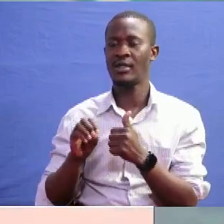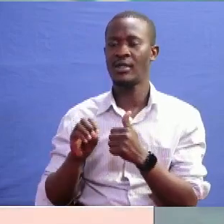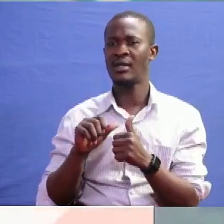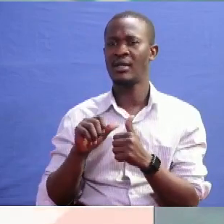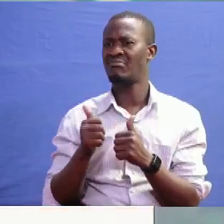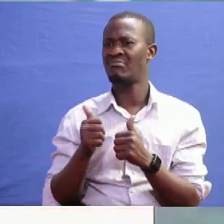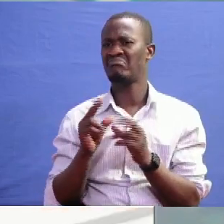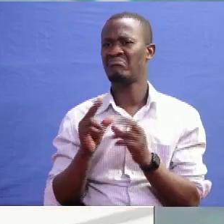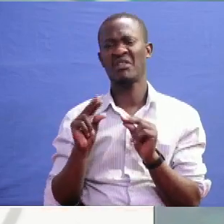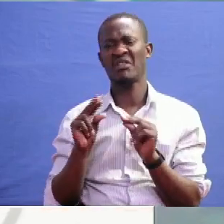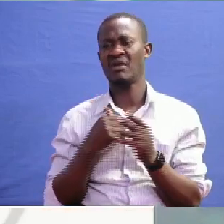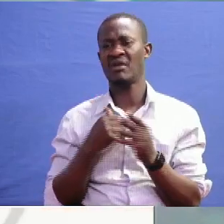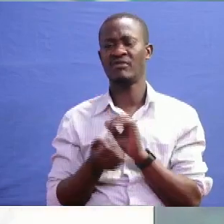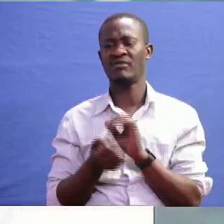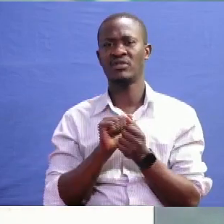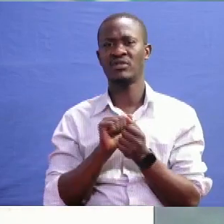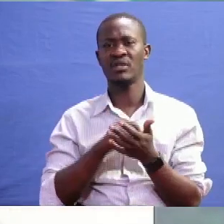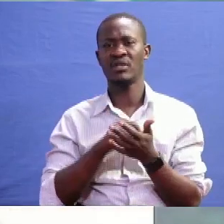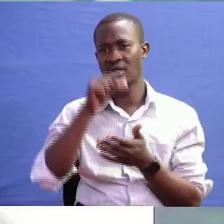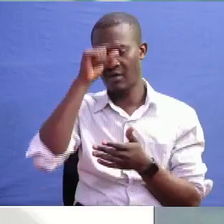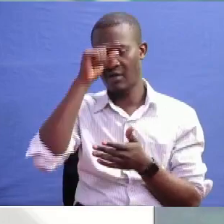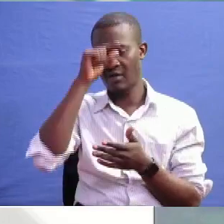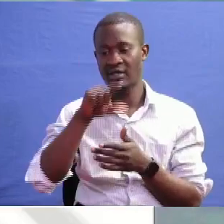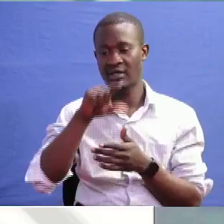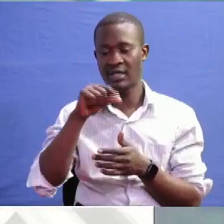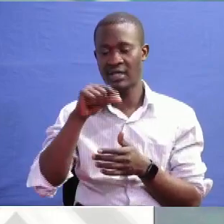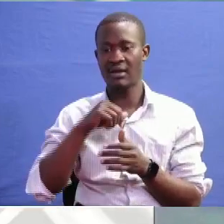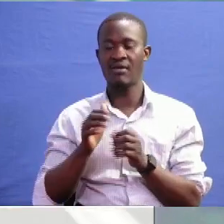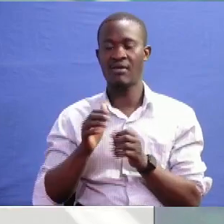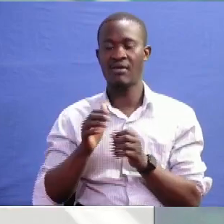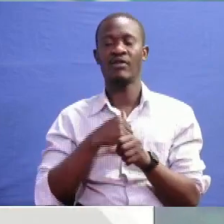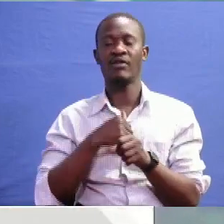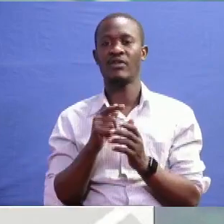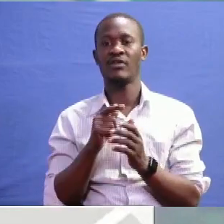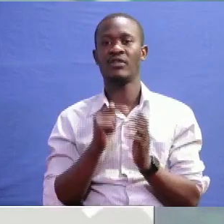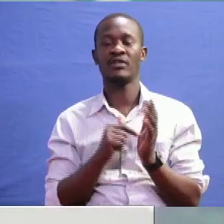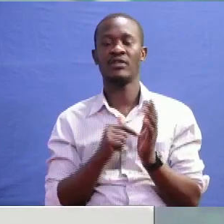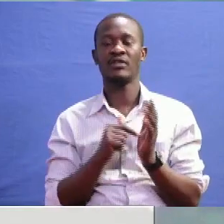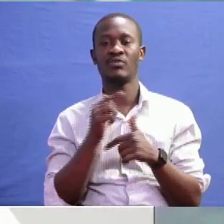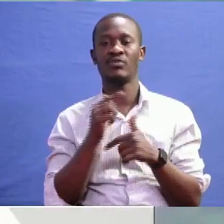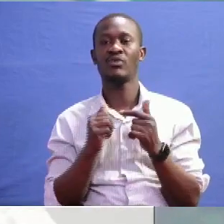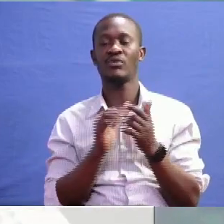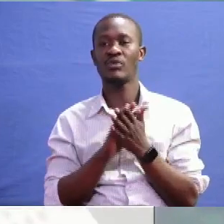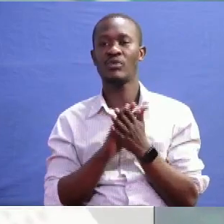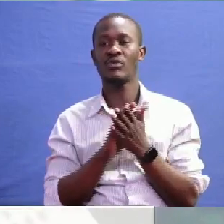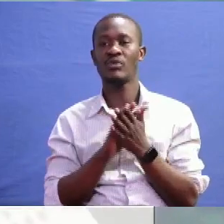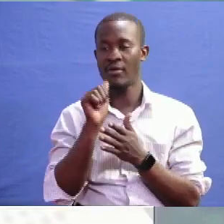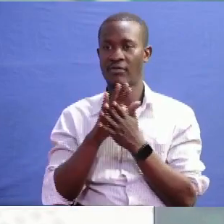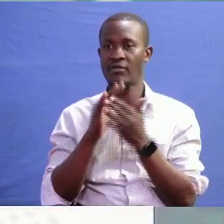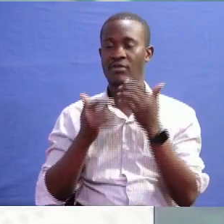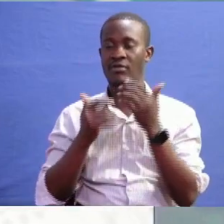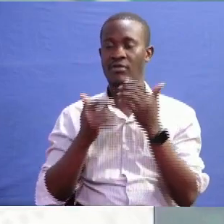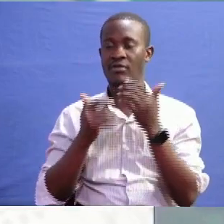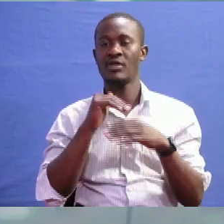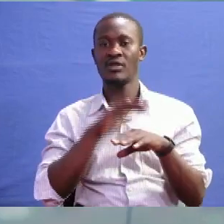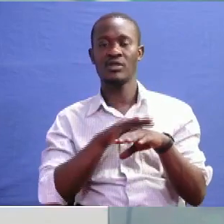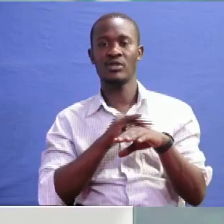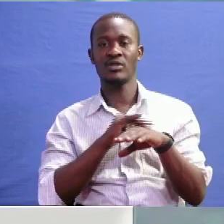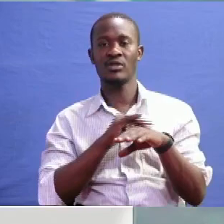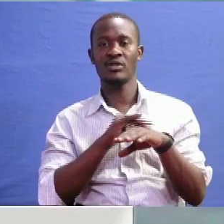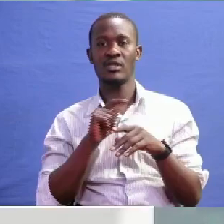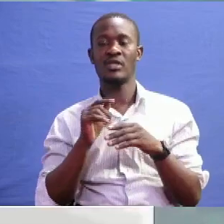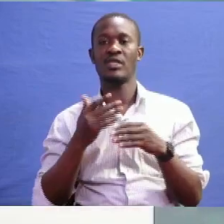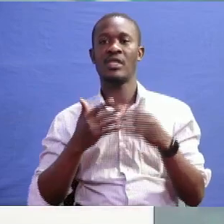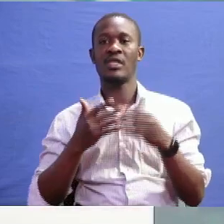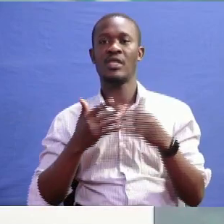has changed. It's only that the government has said, now, I'll take over this. Now, if you go to a private university, it's good, the highest